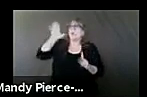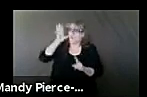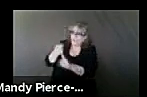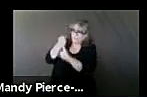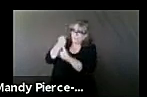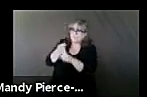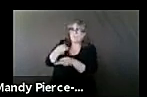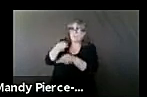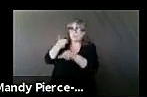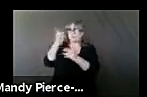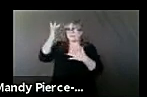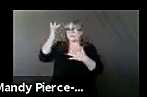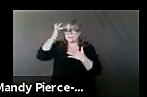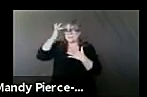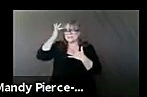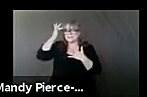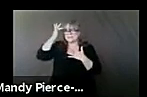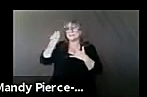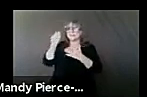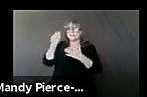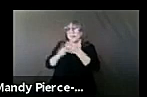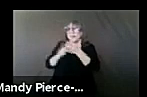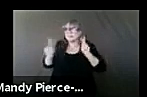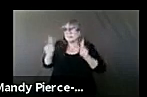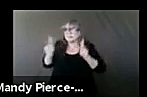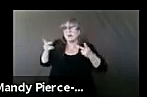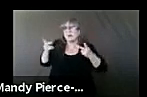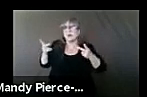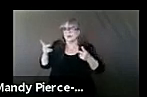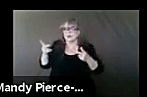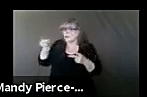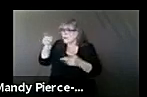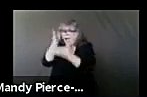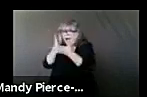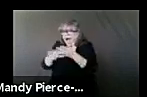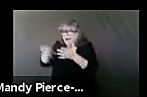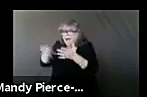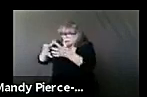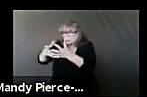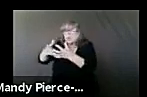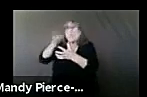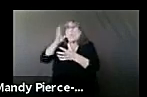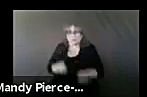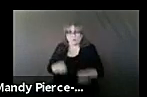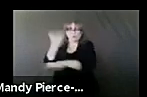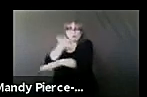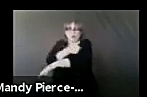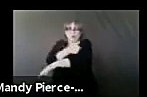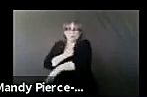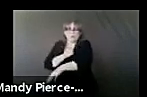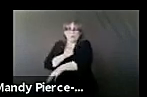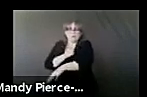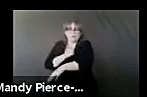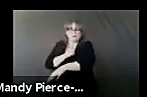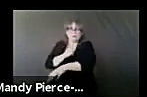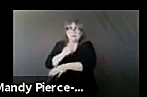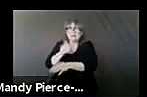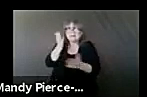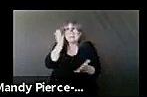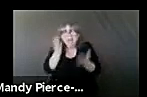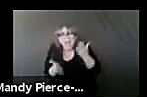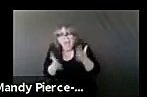hospitalized, 40% of them may be in the ICU. And more than half of those in the intensive care unit will need to be